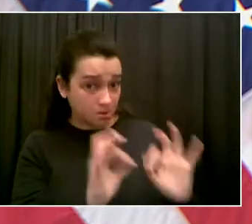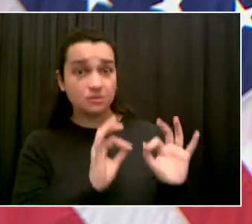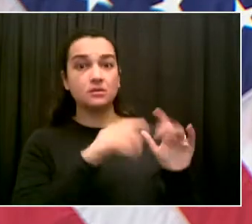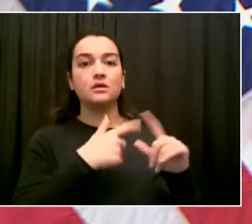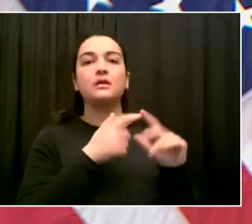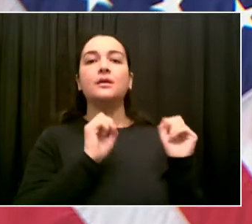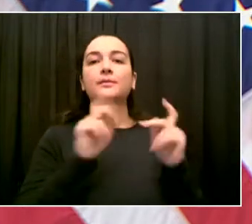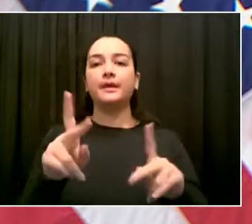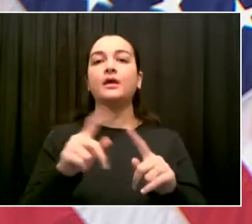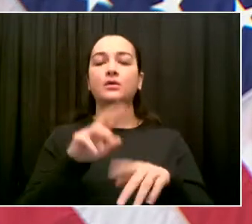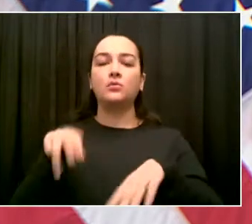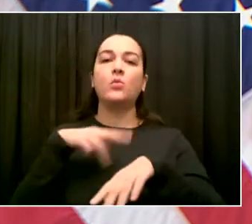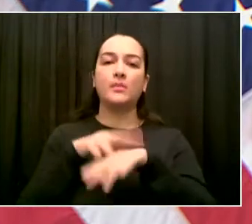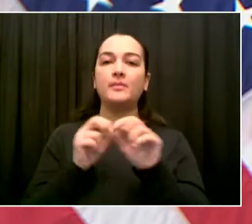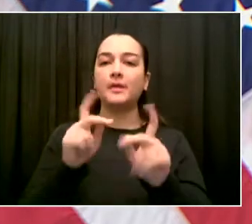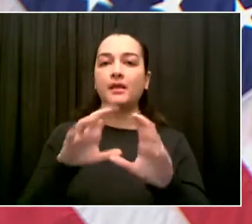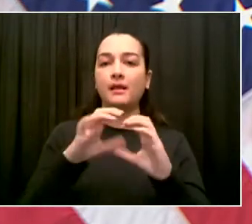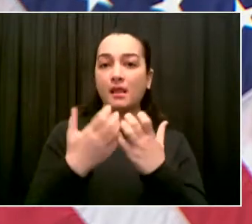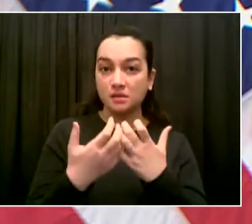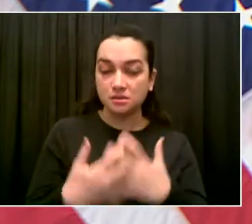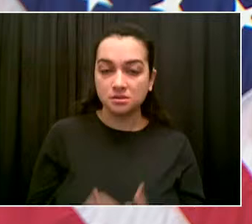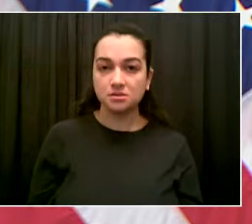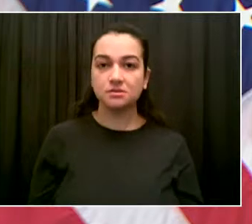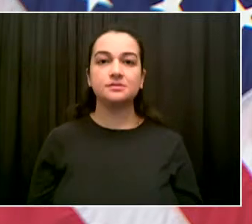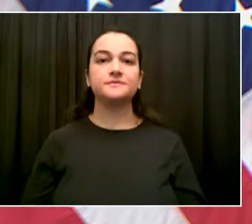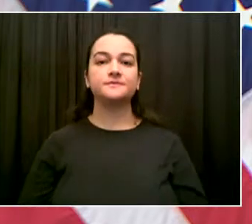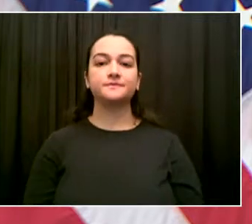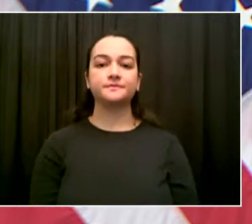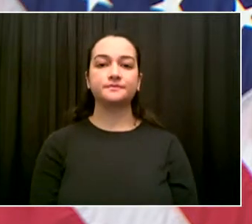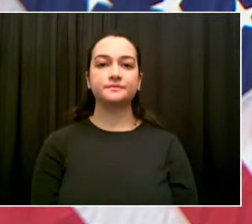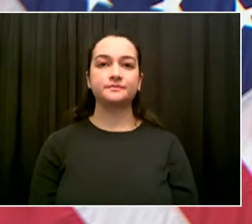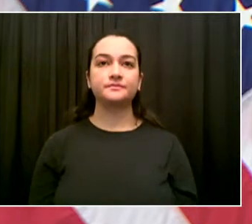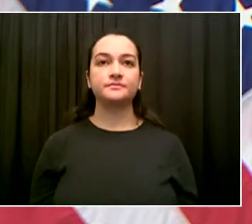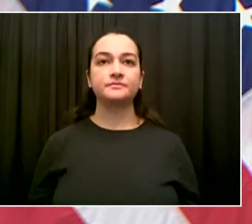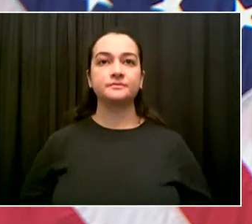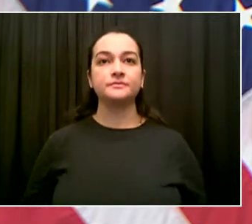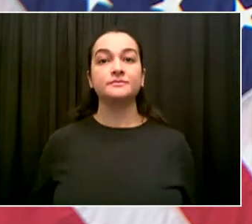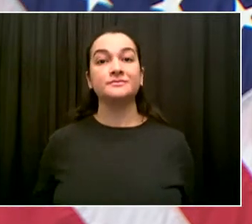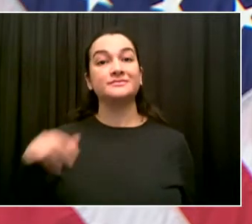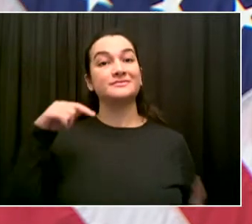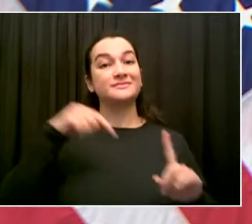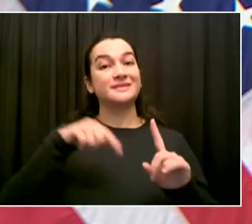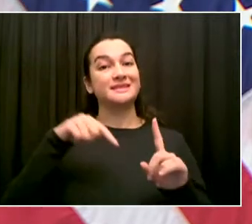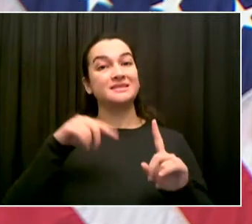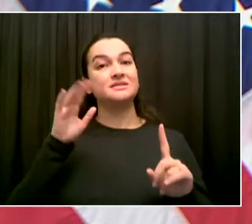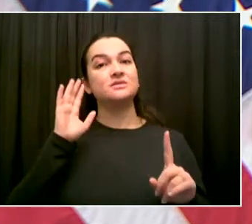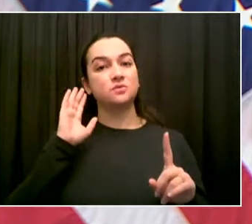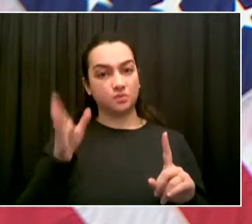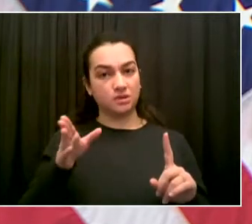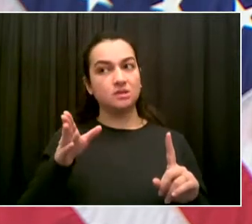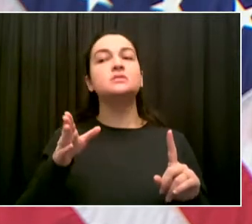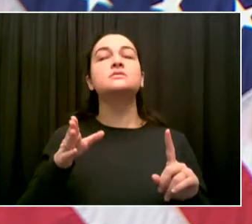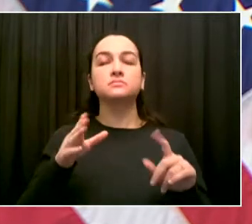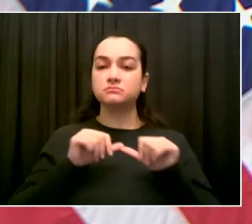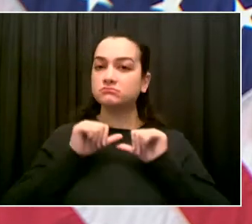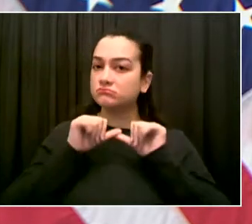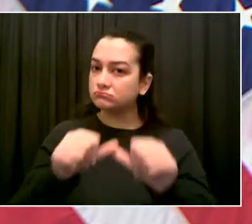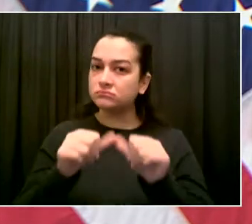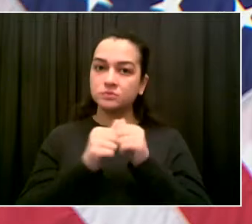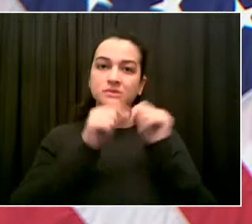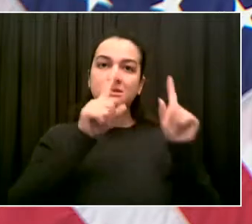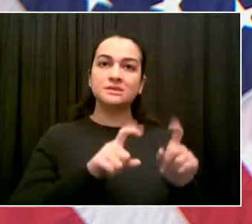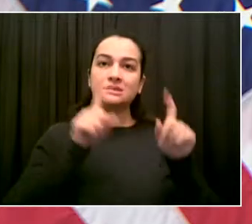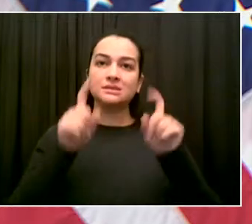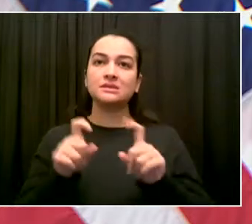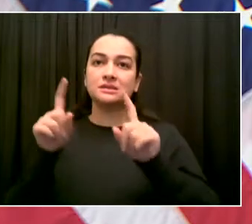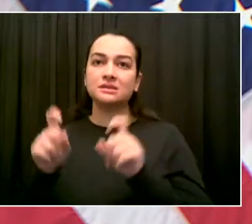classrooms, weekly random testing will double to 40% of the staff and students in the school. As